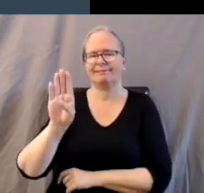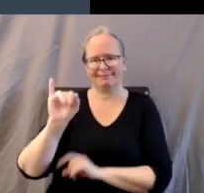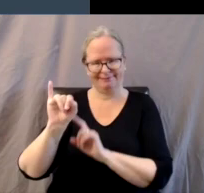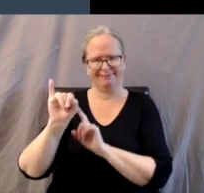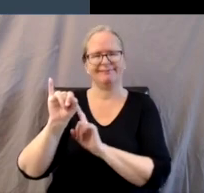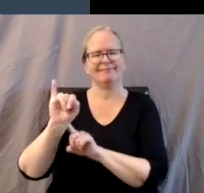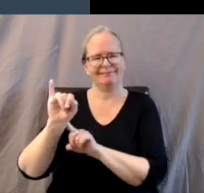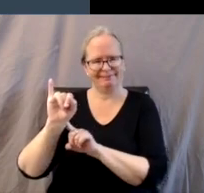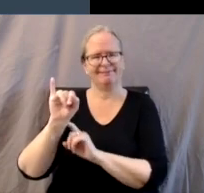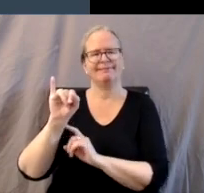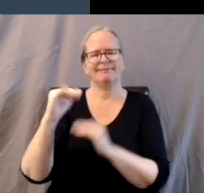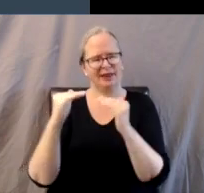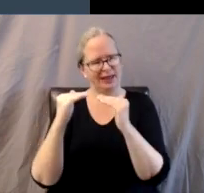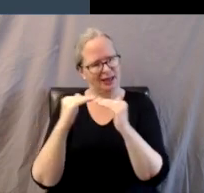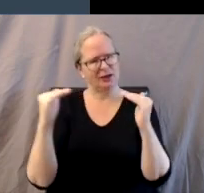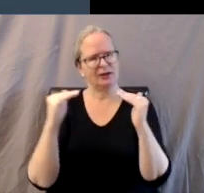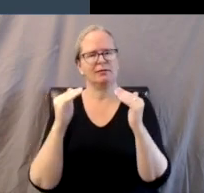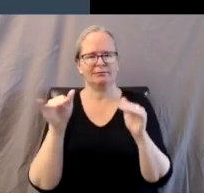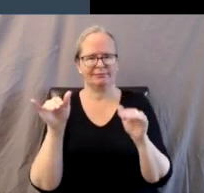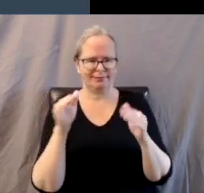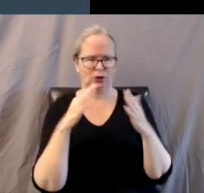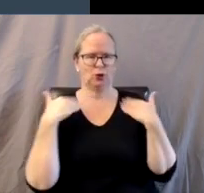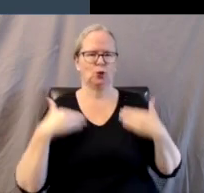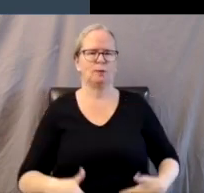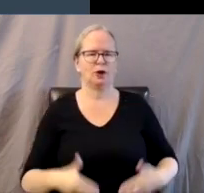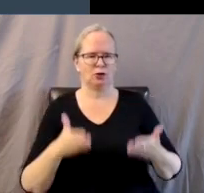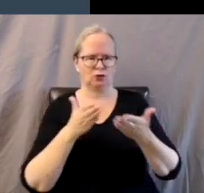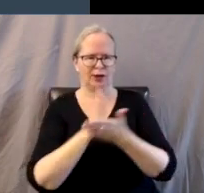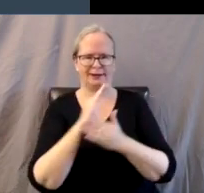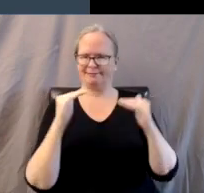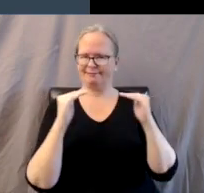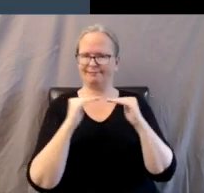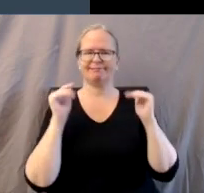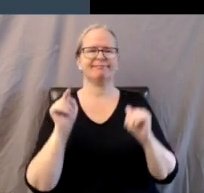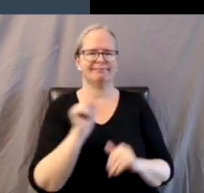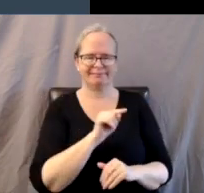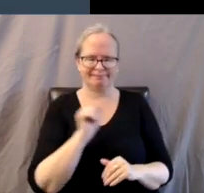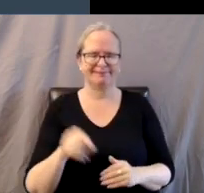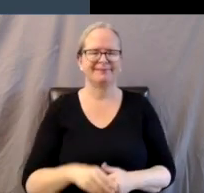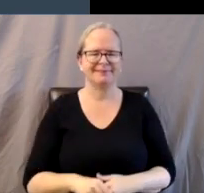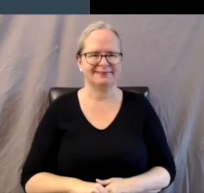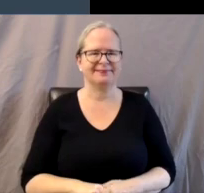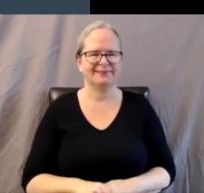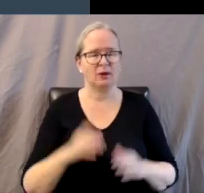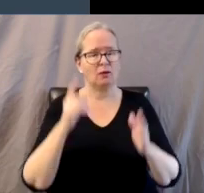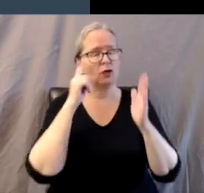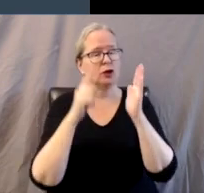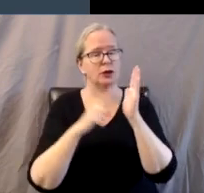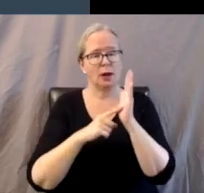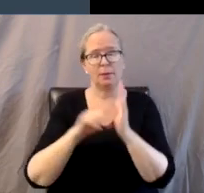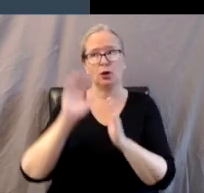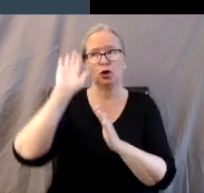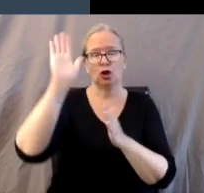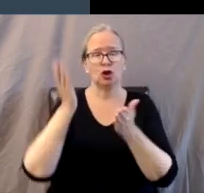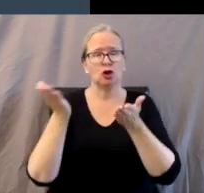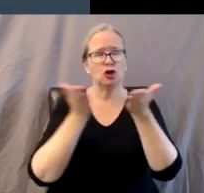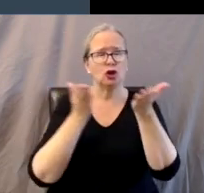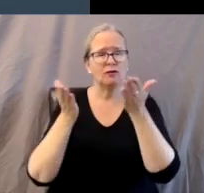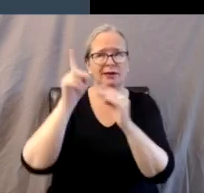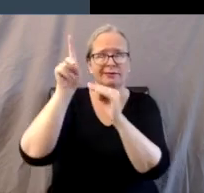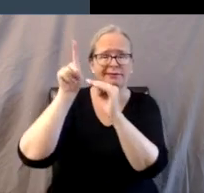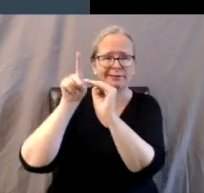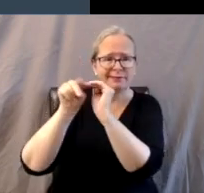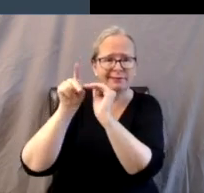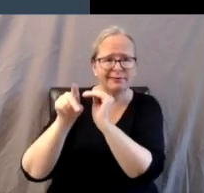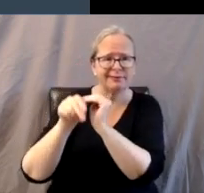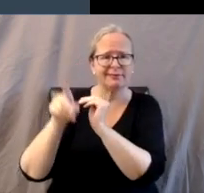are on those current government programs. And inadequate social supports currently focus on choice